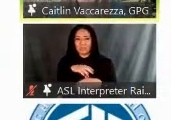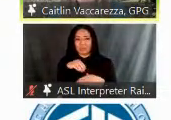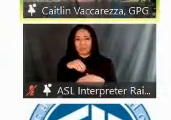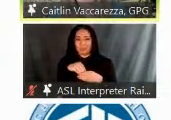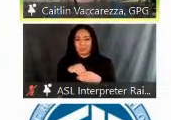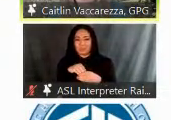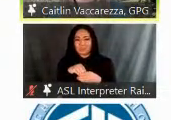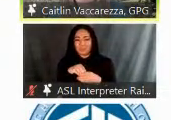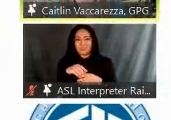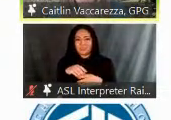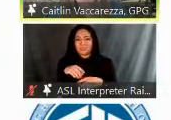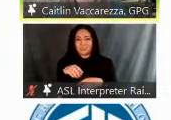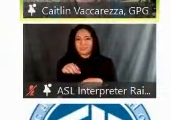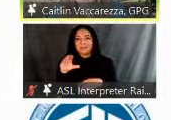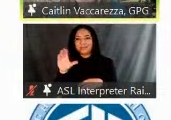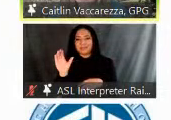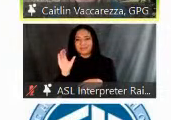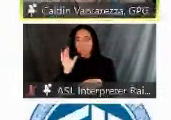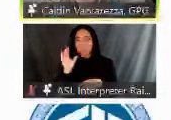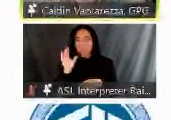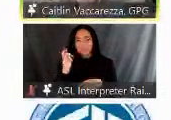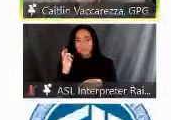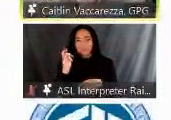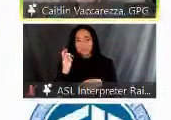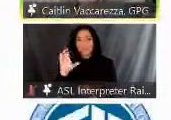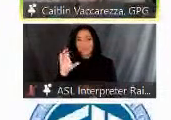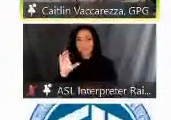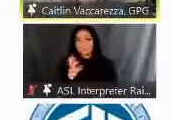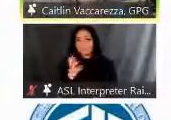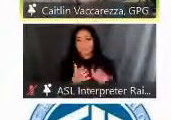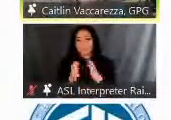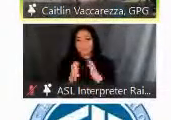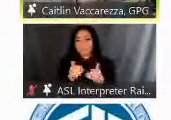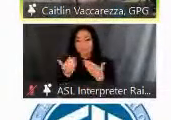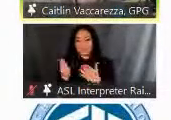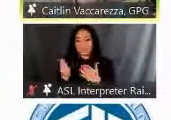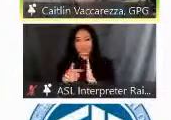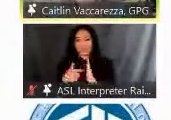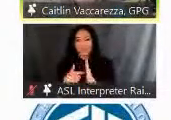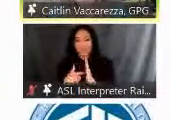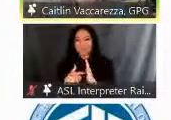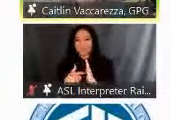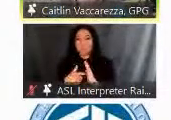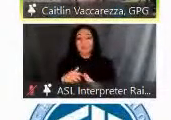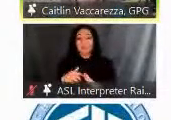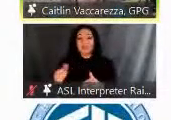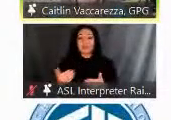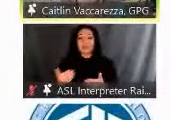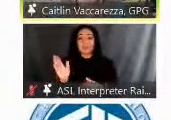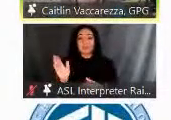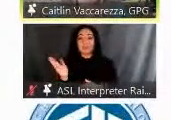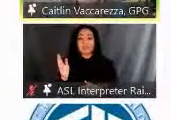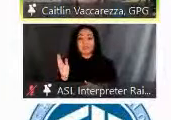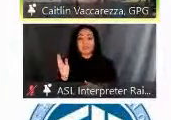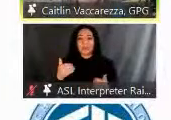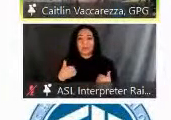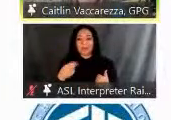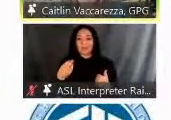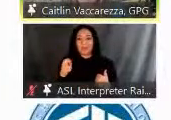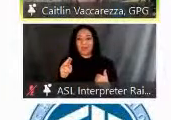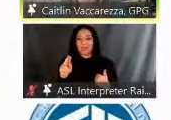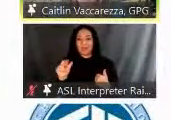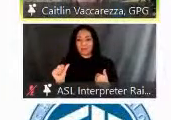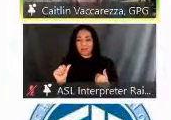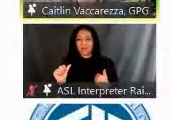With that framing, I'll go ahead and introduce our speakers. First, we have Hannah Melnick from the Learning Policy